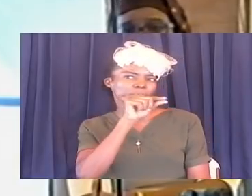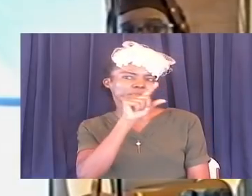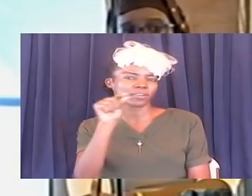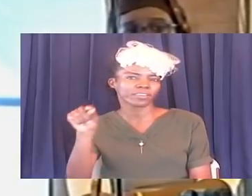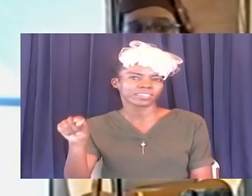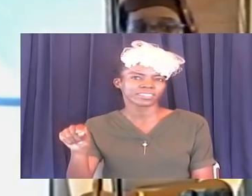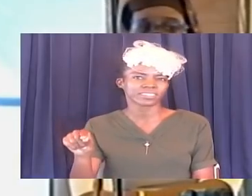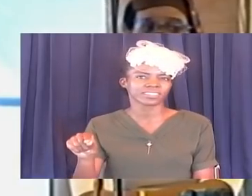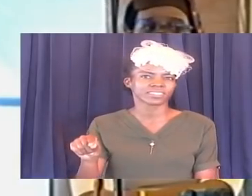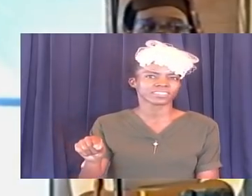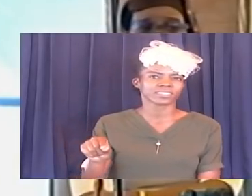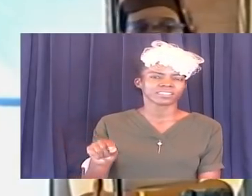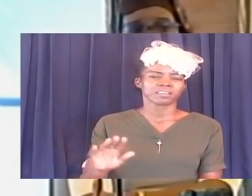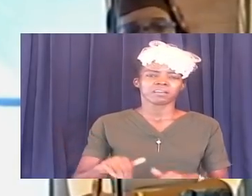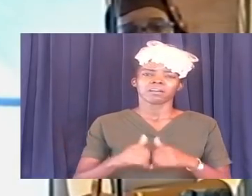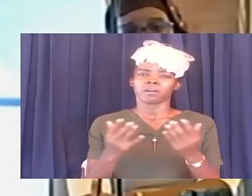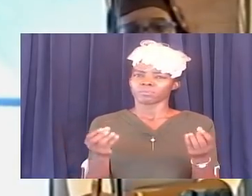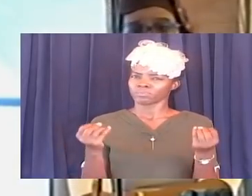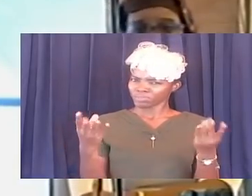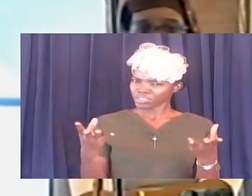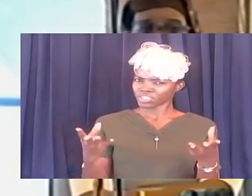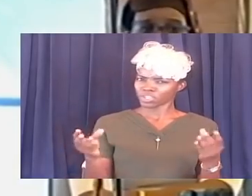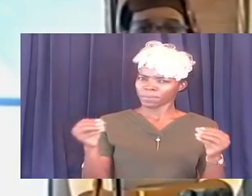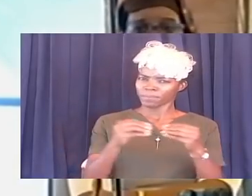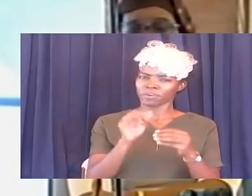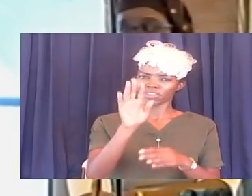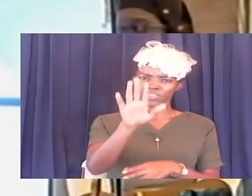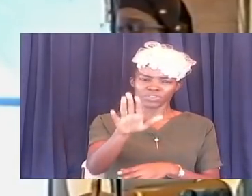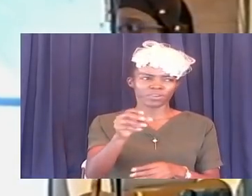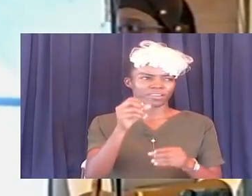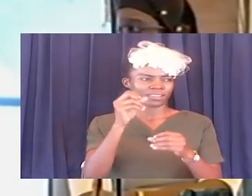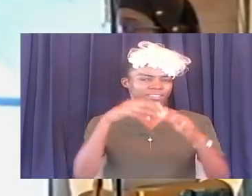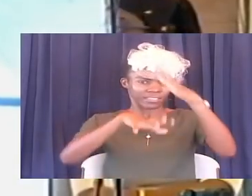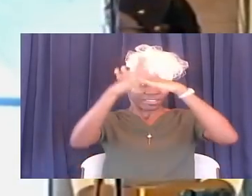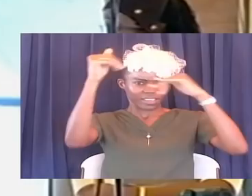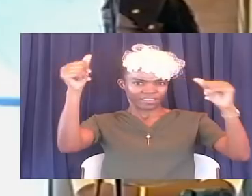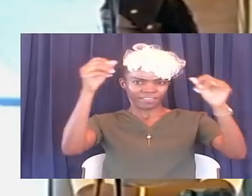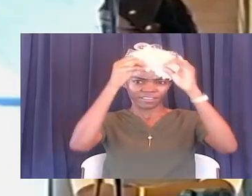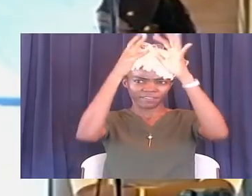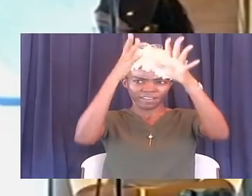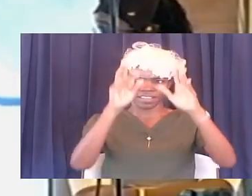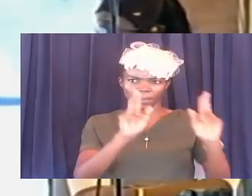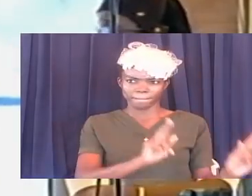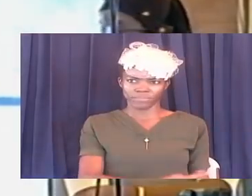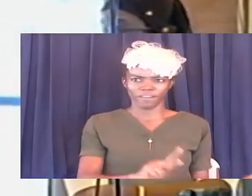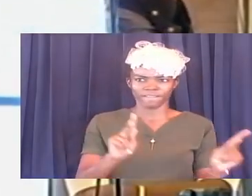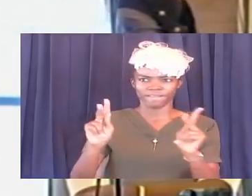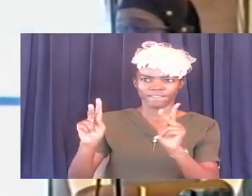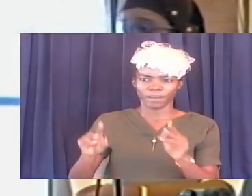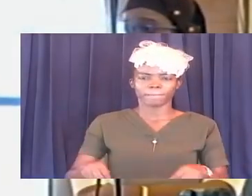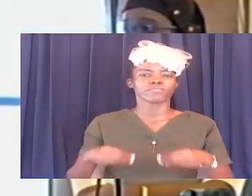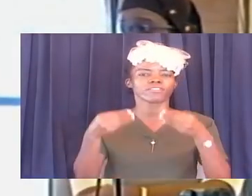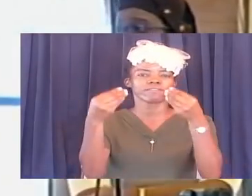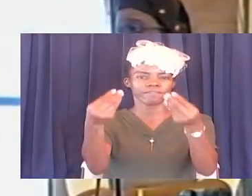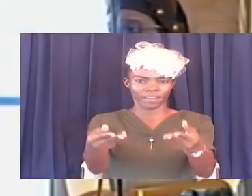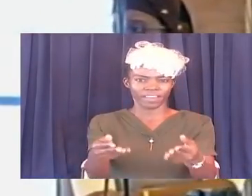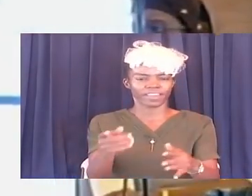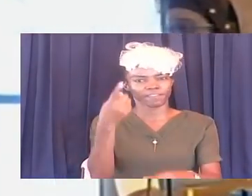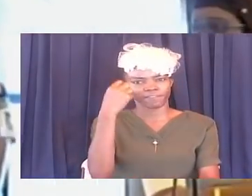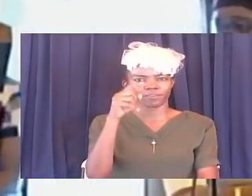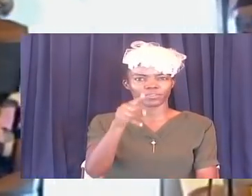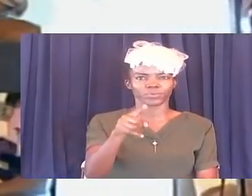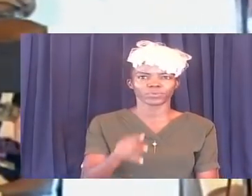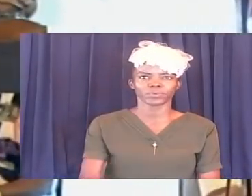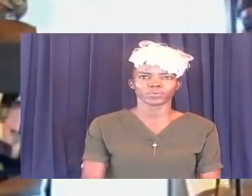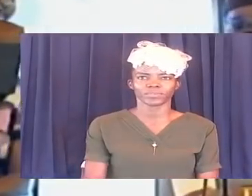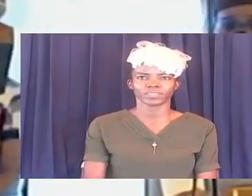air. And how much more will your heavenly Father provide for you? Hallelujah. It says that these